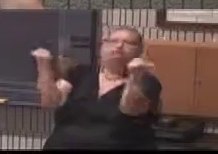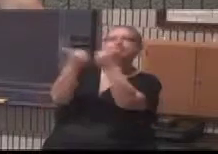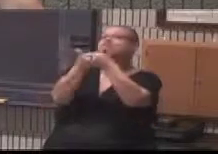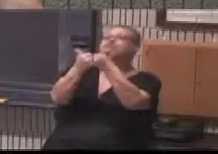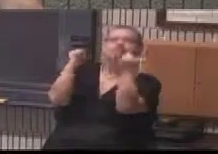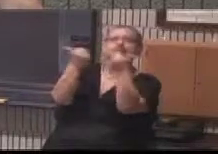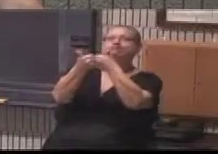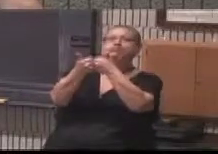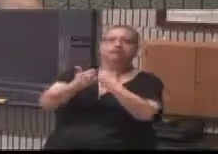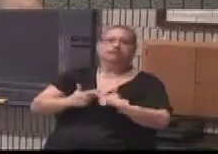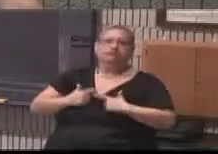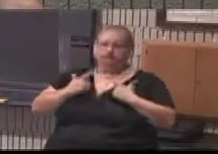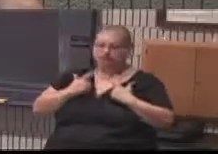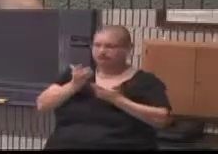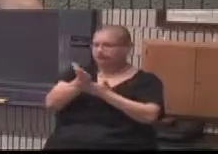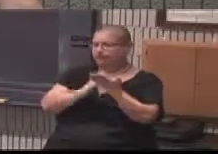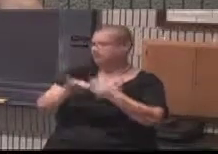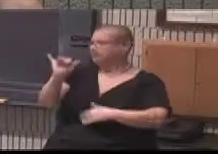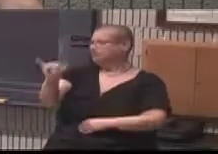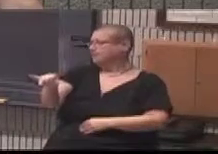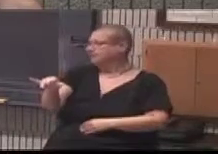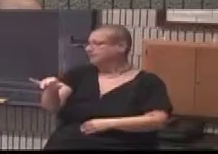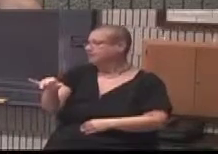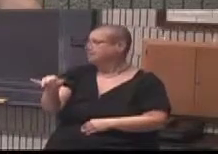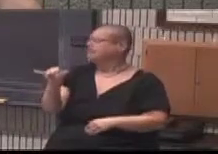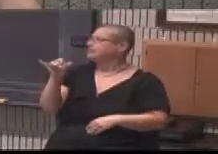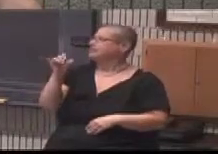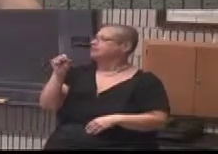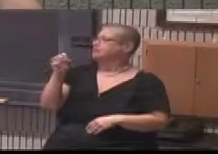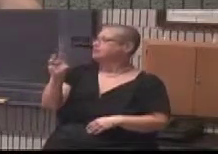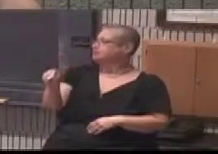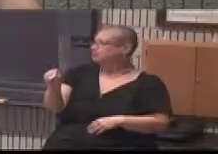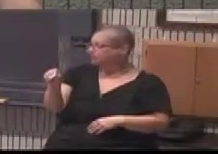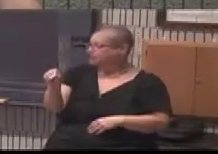life. And so I also,